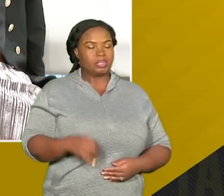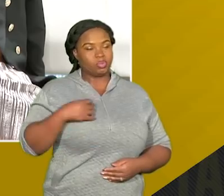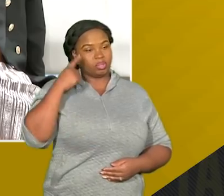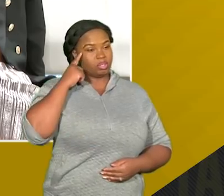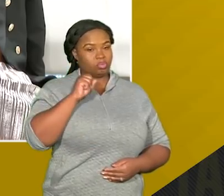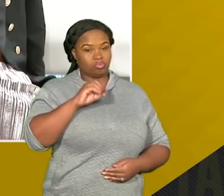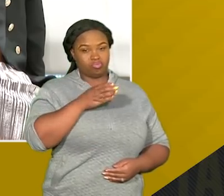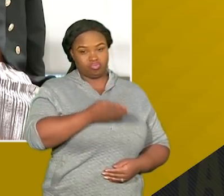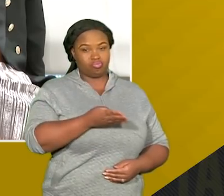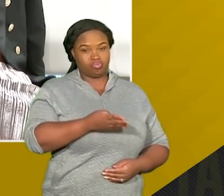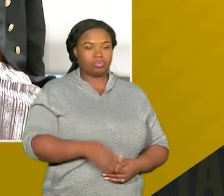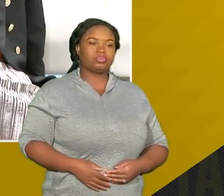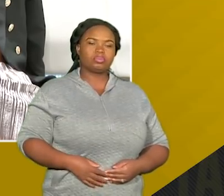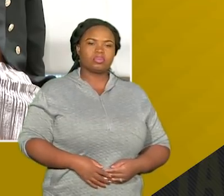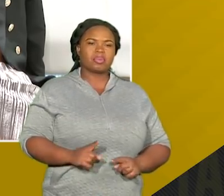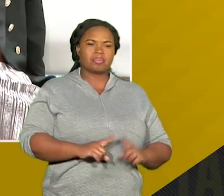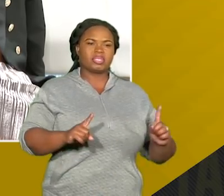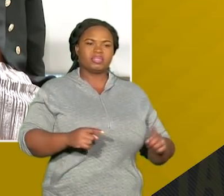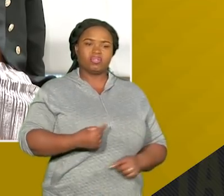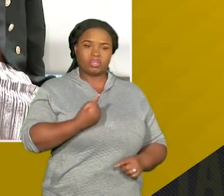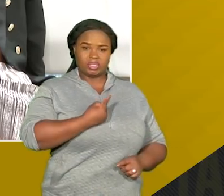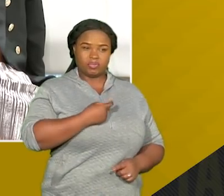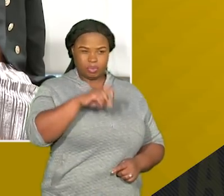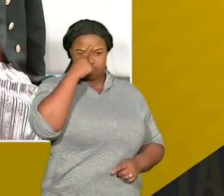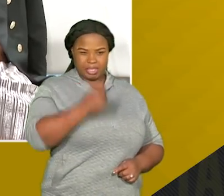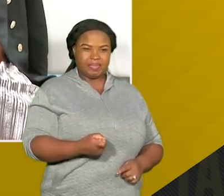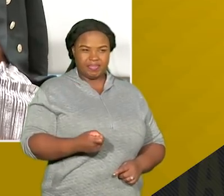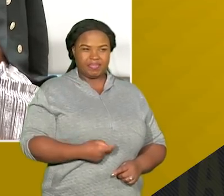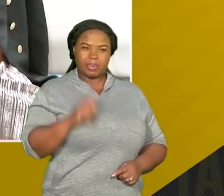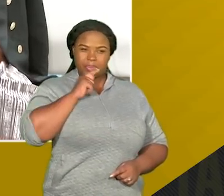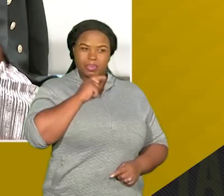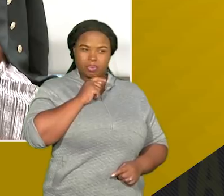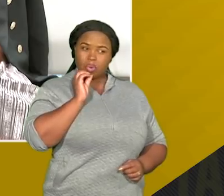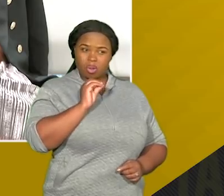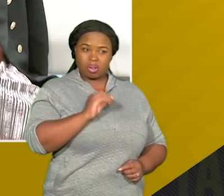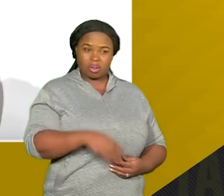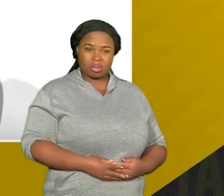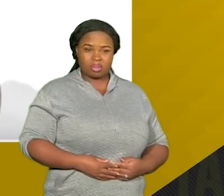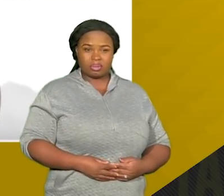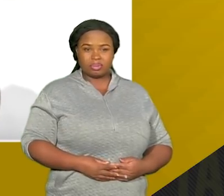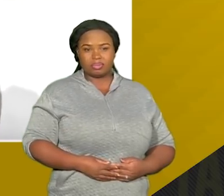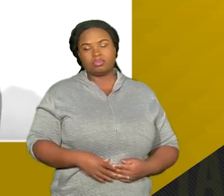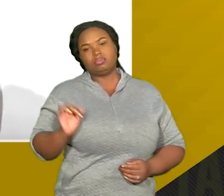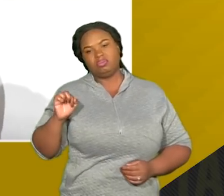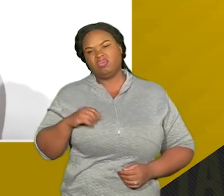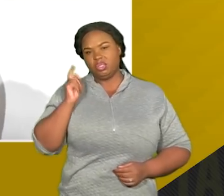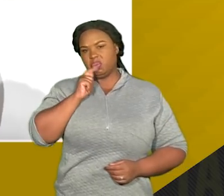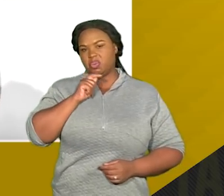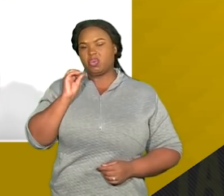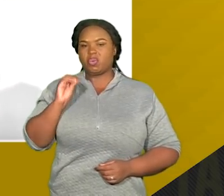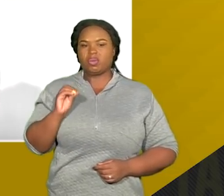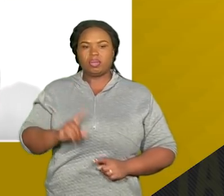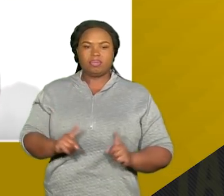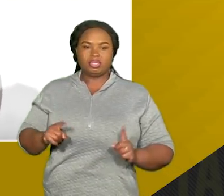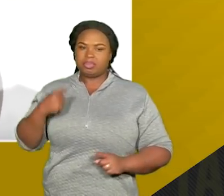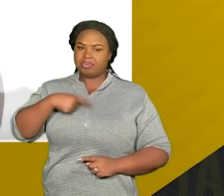njengoba bososhile. But kuwena ke uyakholela ethini connect kuthiwa ukuthakatha. Well, bukhona ubuthakathi, but then I